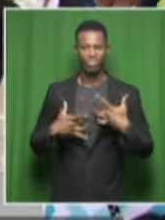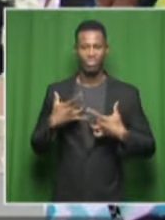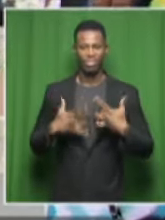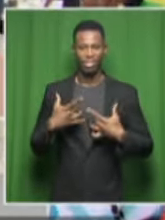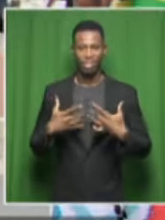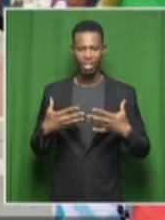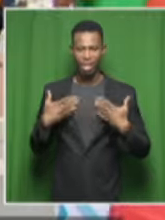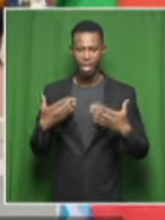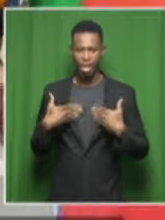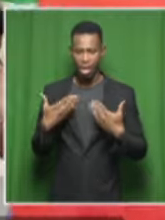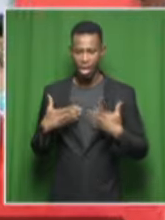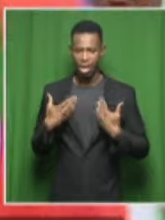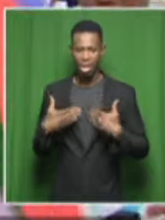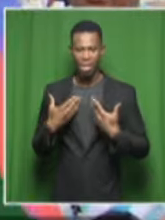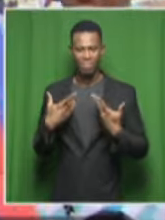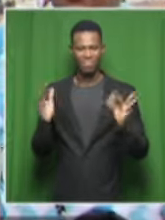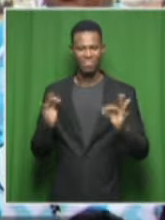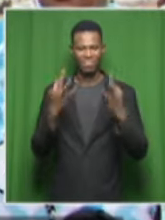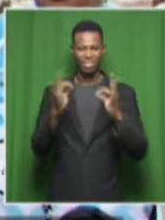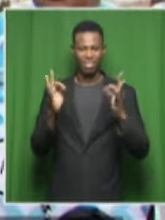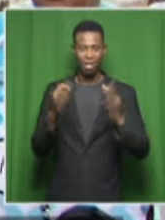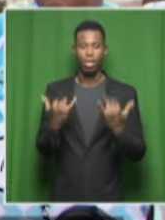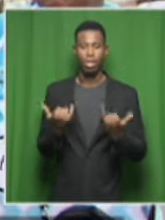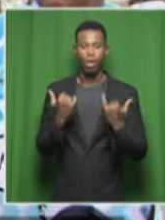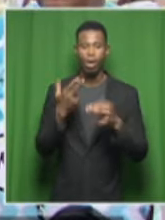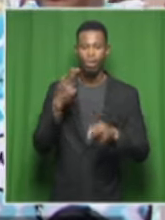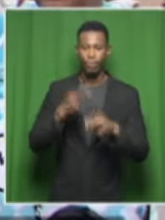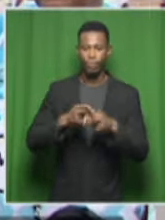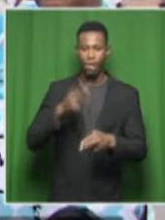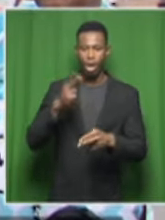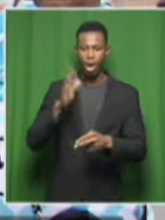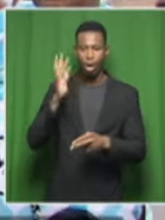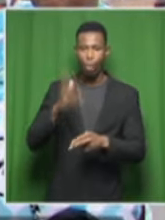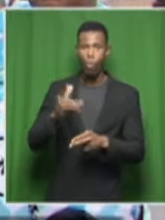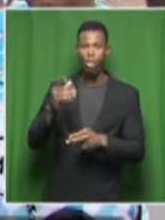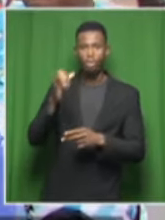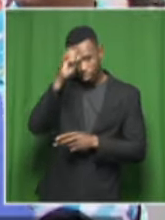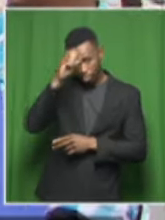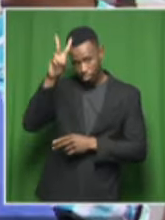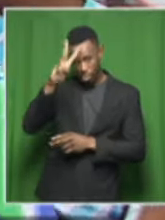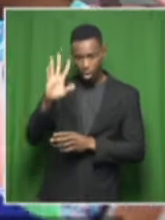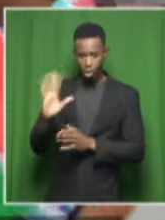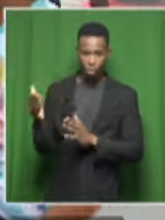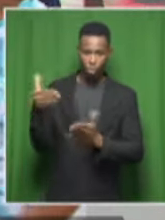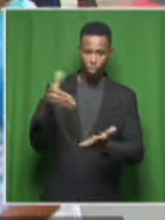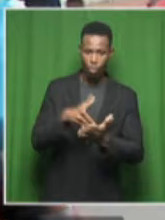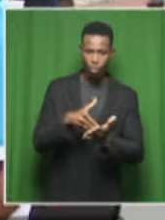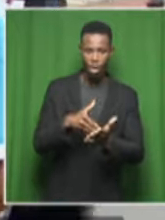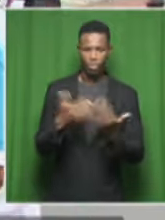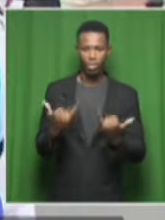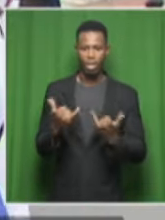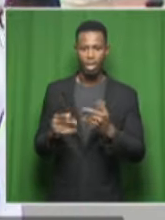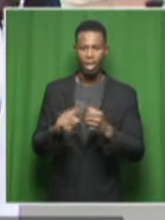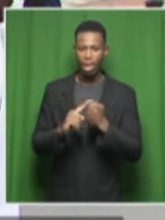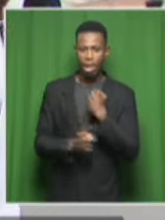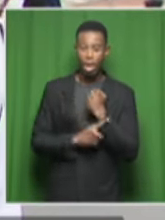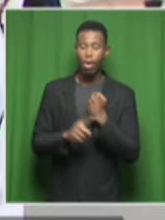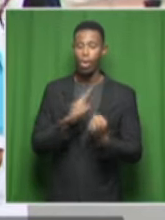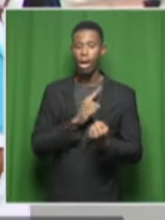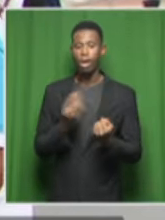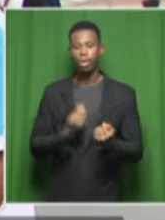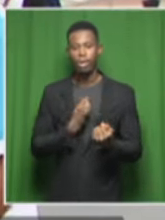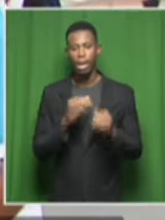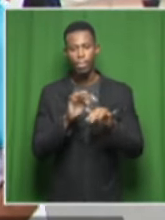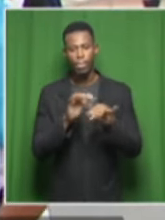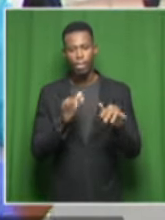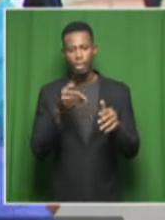be absolutely fantastic. This is the final leg of the Springbok Tour. And what better way to close in East London, where young people, like the lady said, are here to